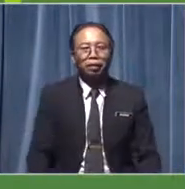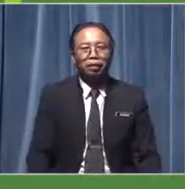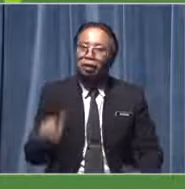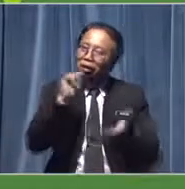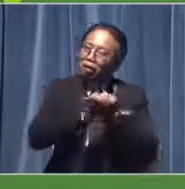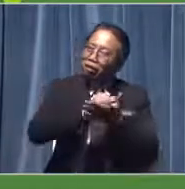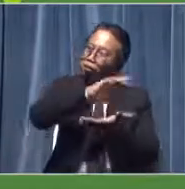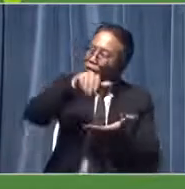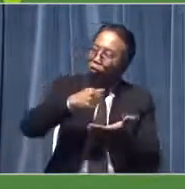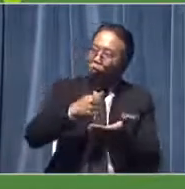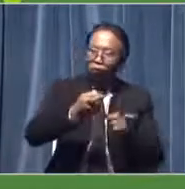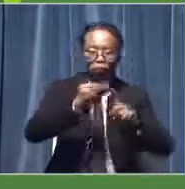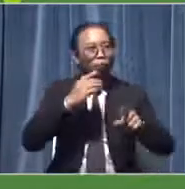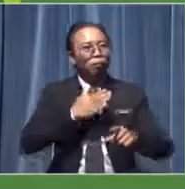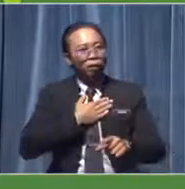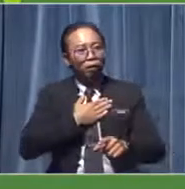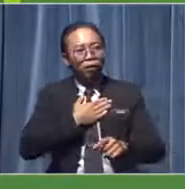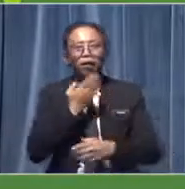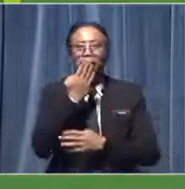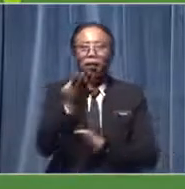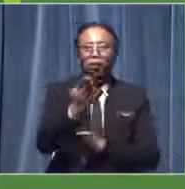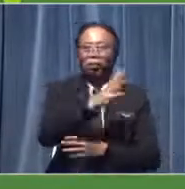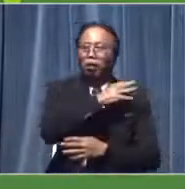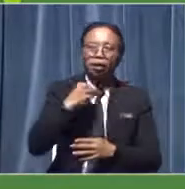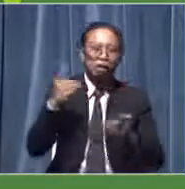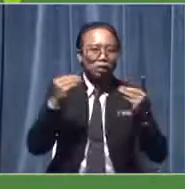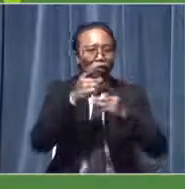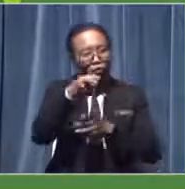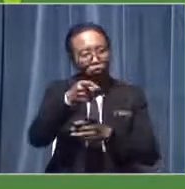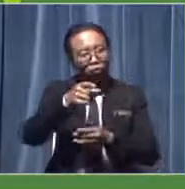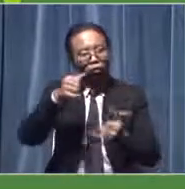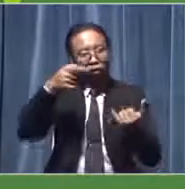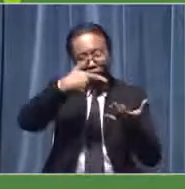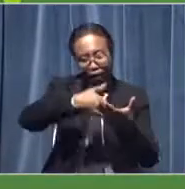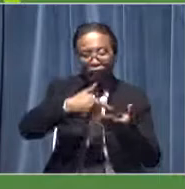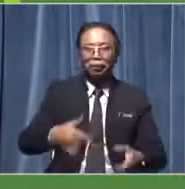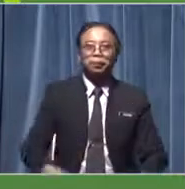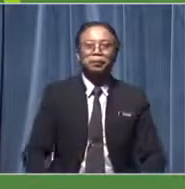That's all from me. Thank you and see you again.